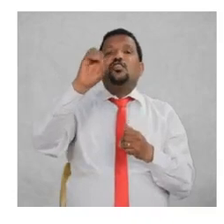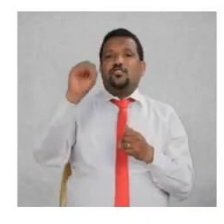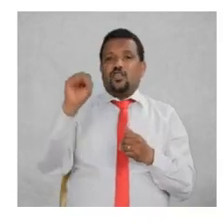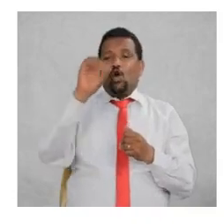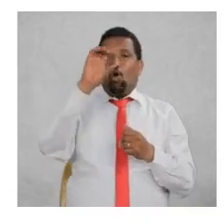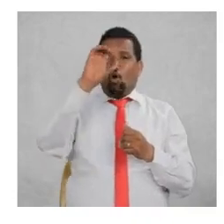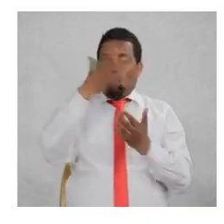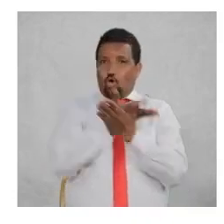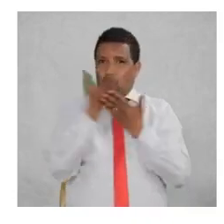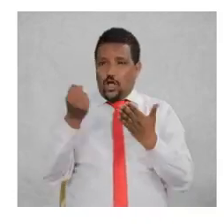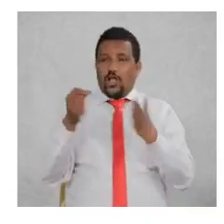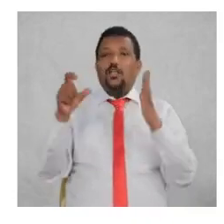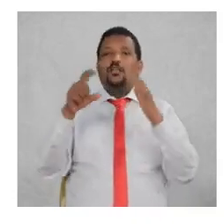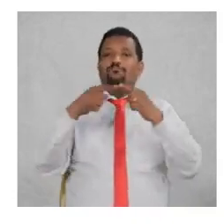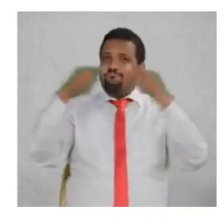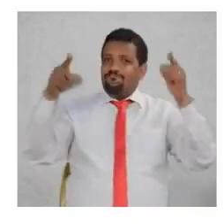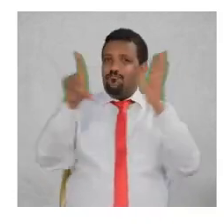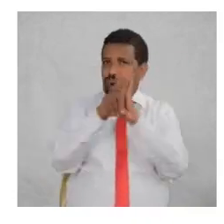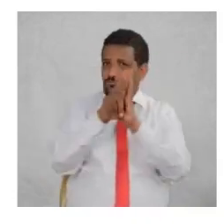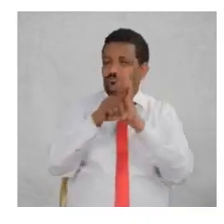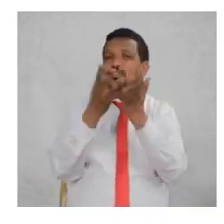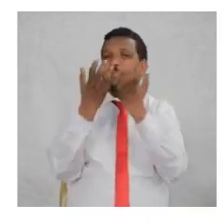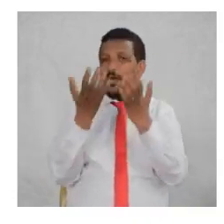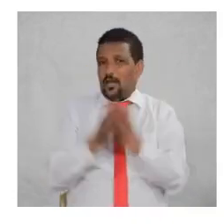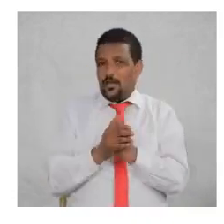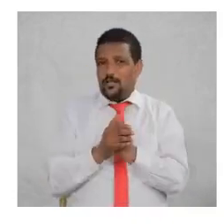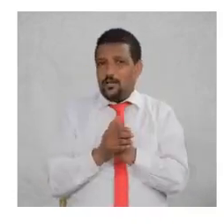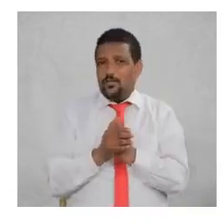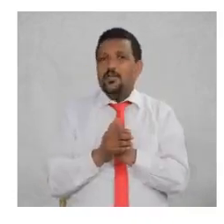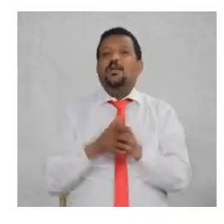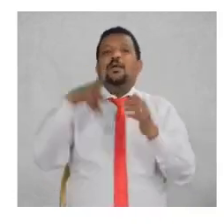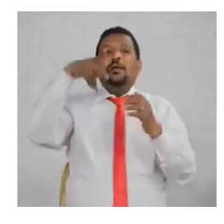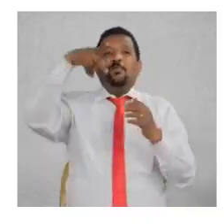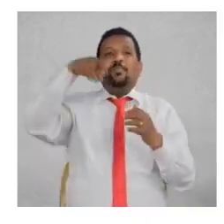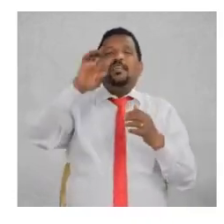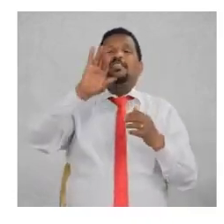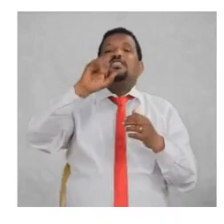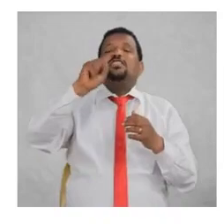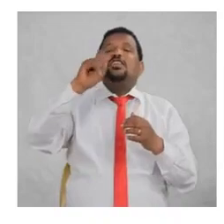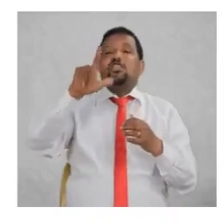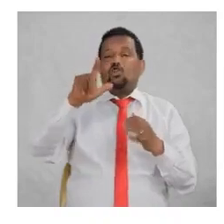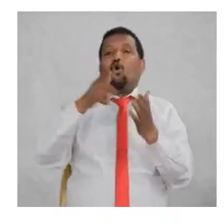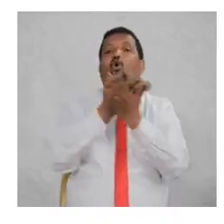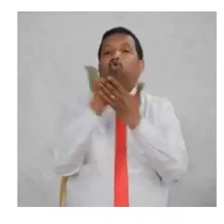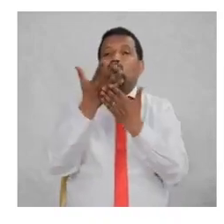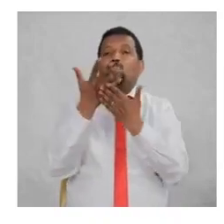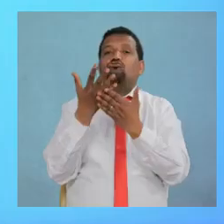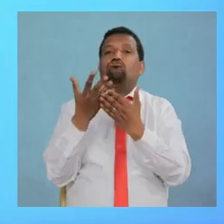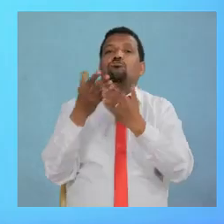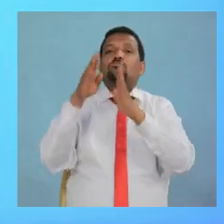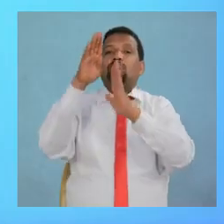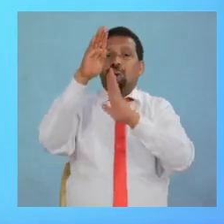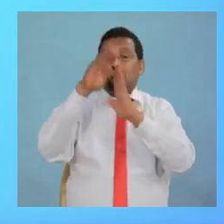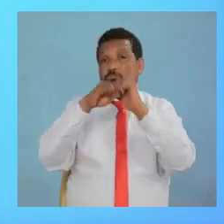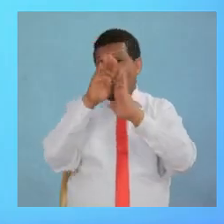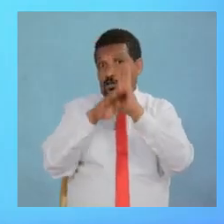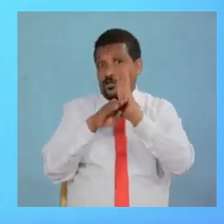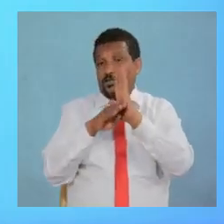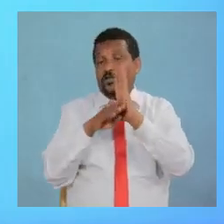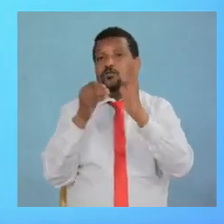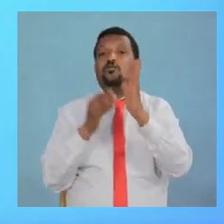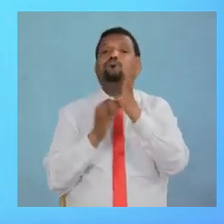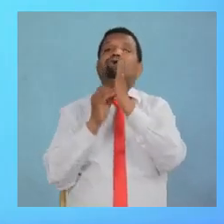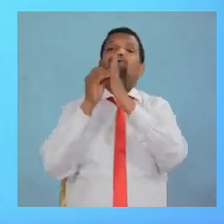of demand. That means as the price of prestigious goods increase, then the demand for prestigious good will also